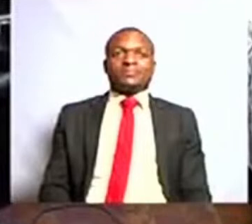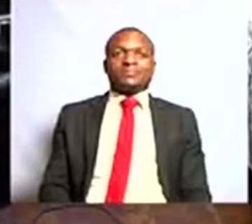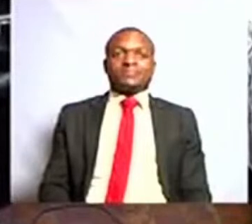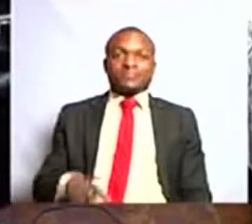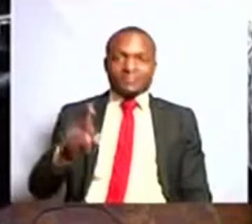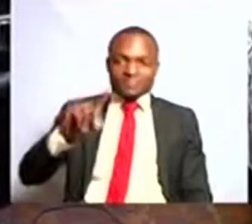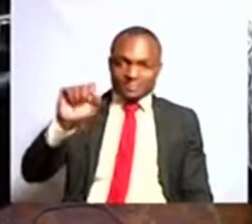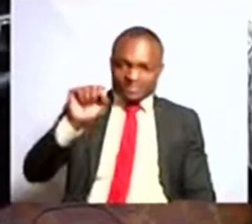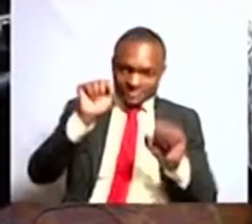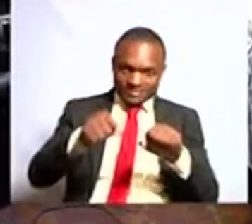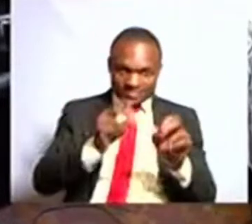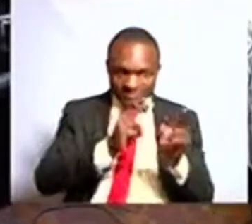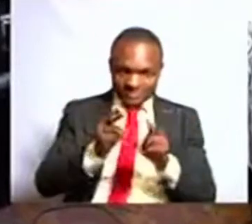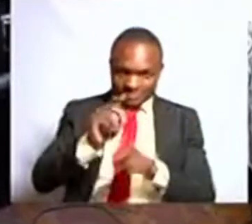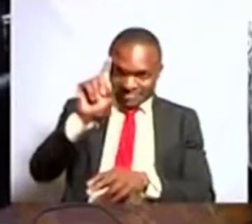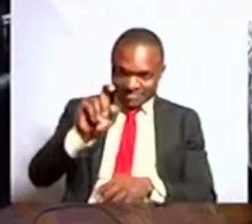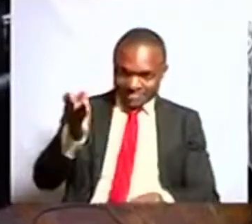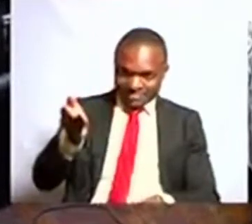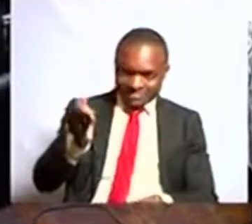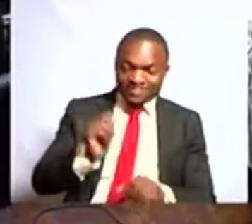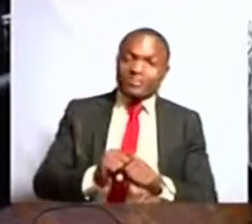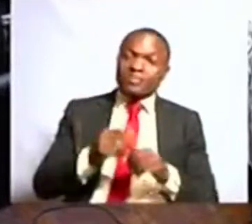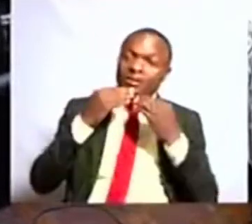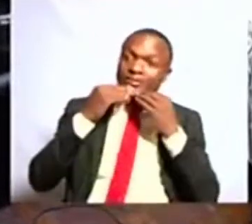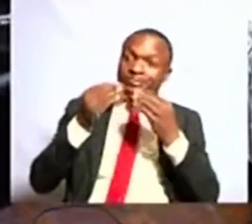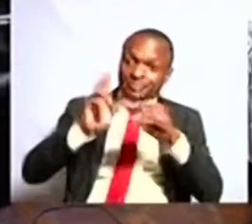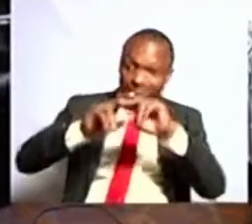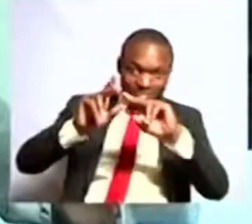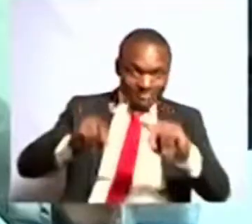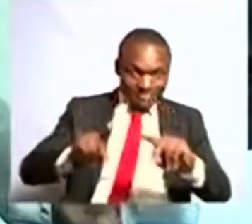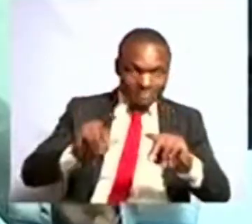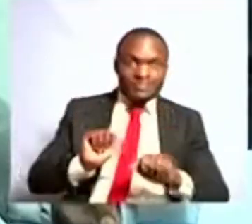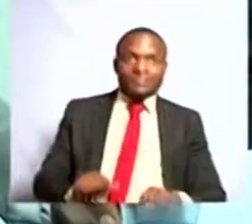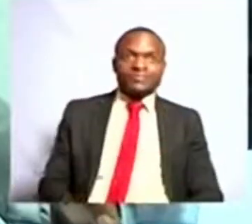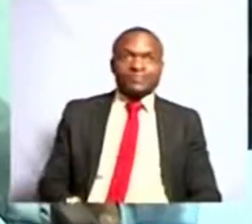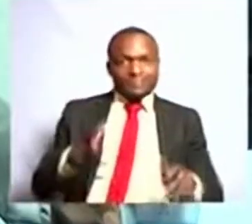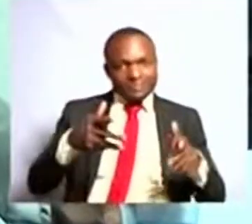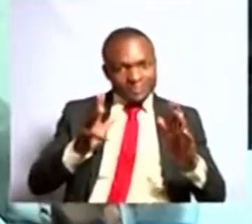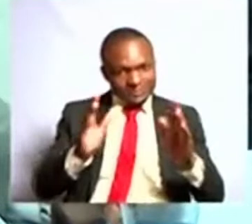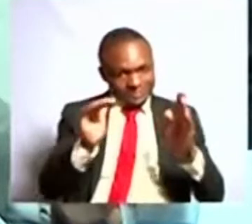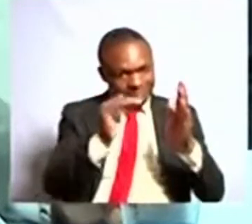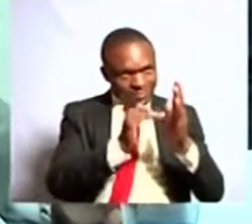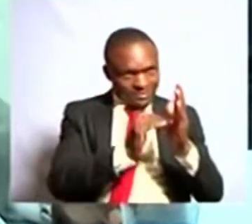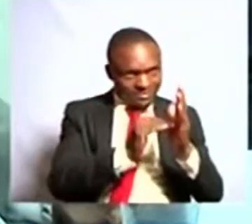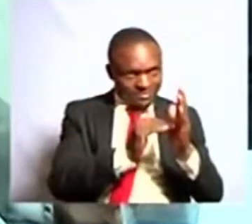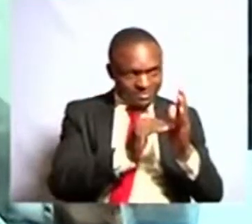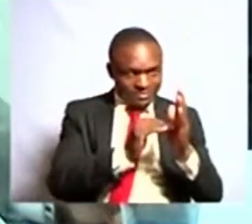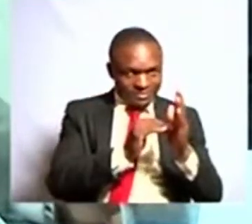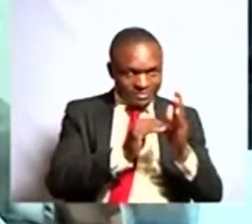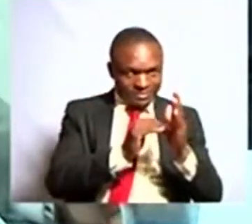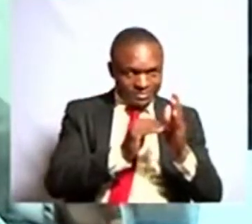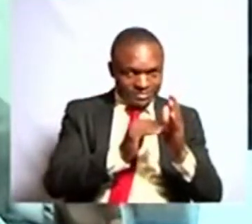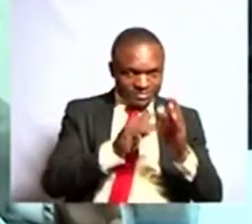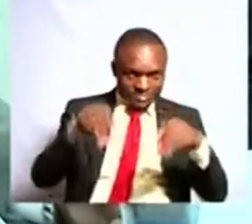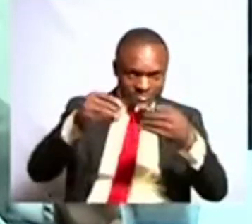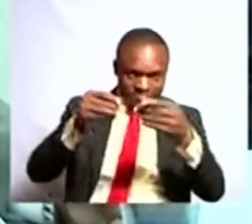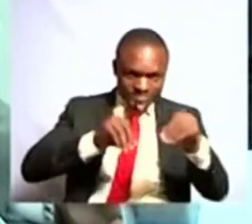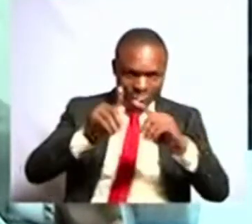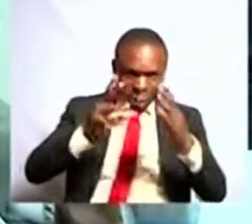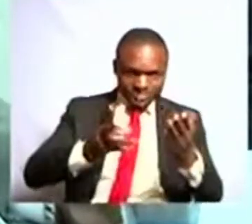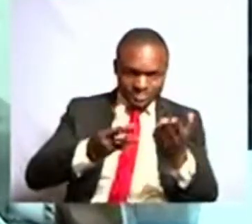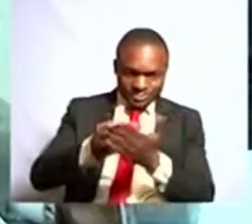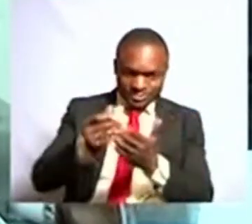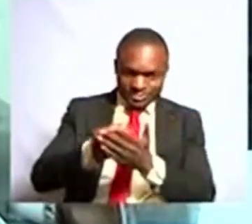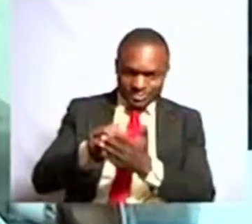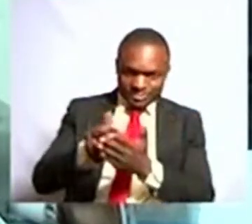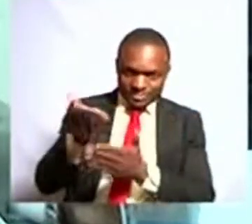Please take up that question. Thank you very much, Chair. I think allow me again to refer it to the Director of Finance.